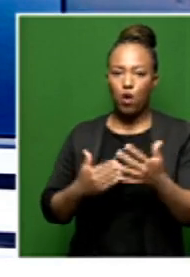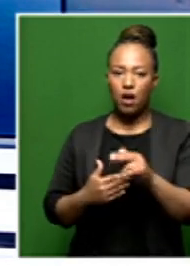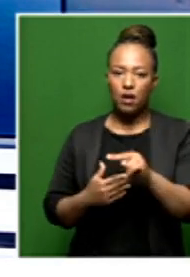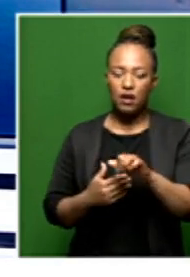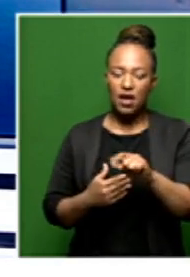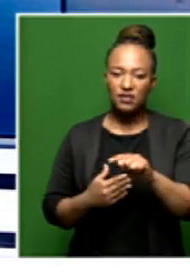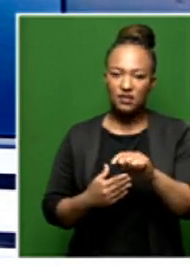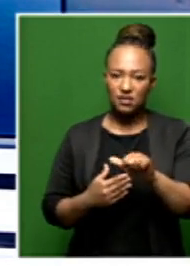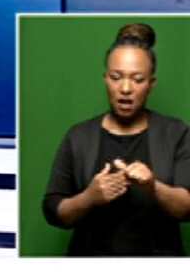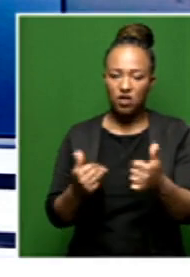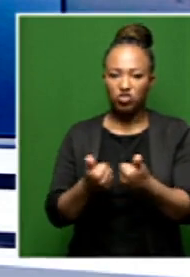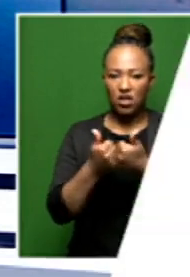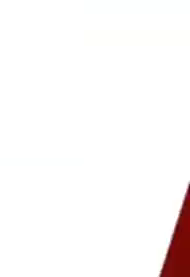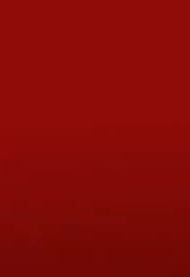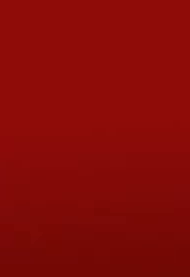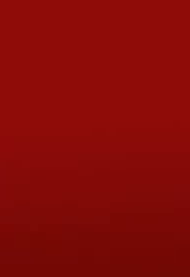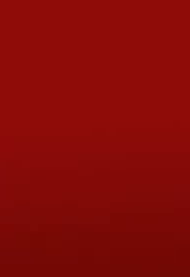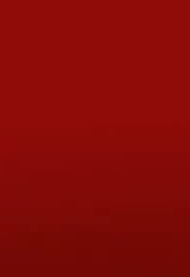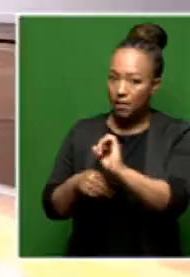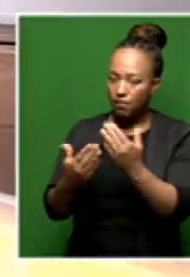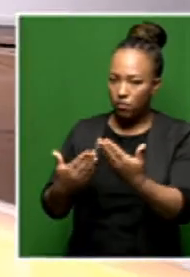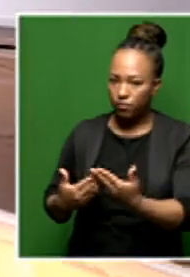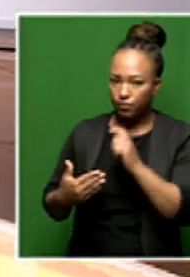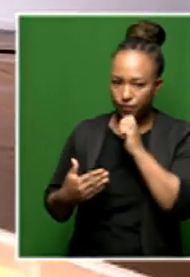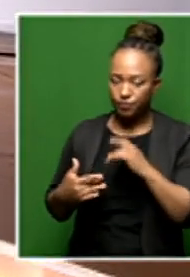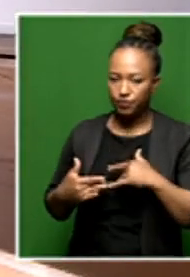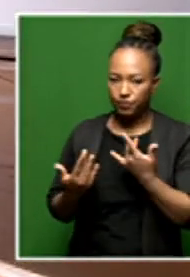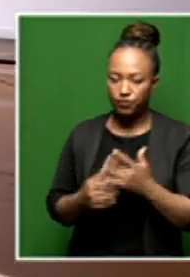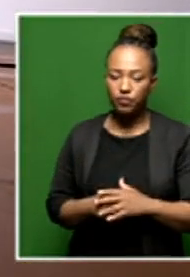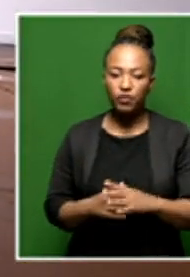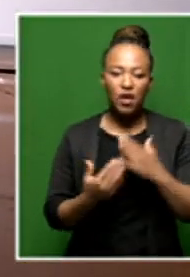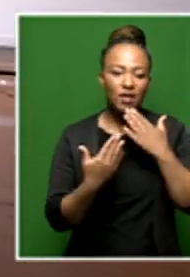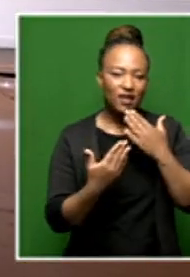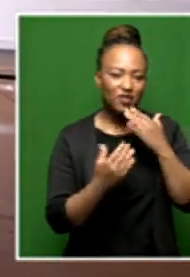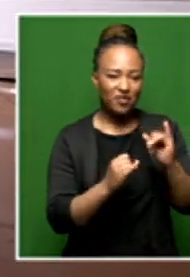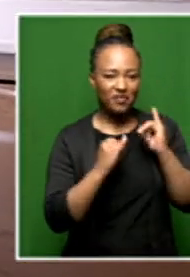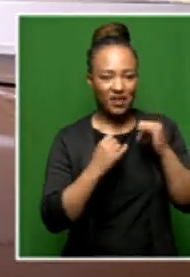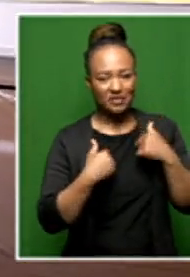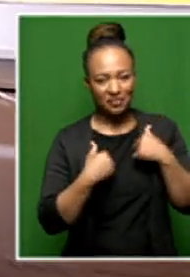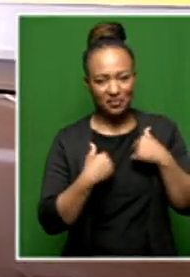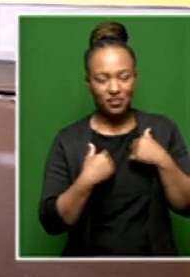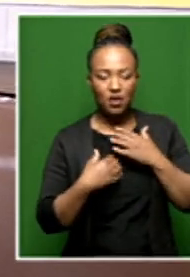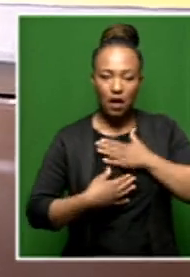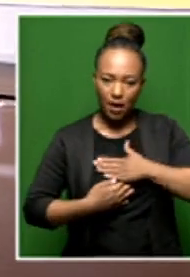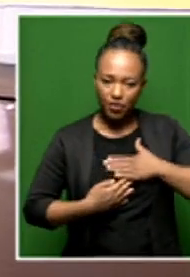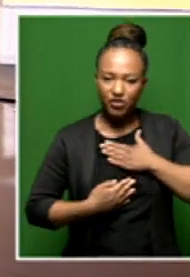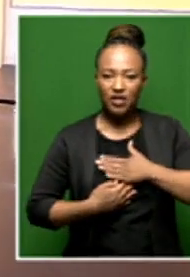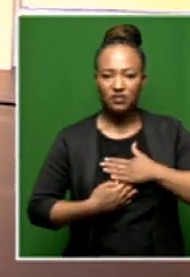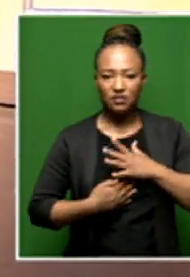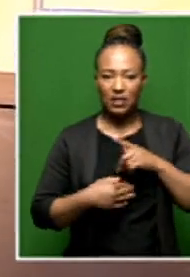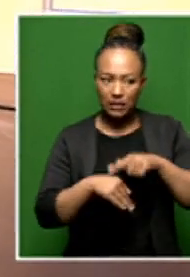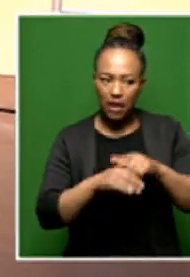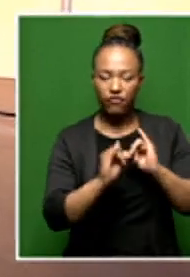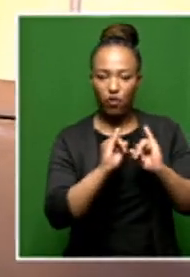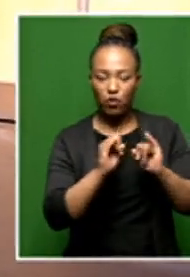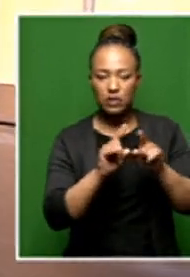Challenges. Daniel, thanks so much for your time. Welcome to Morning Live. Thank you for inviting me. I really appreciate this chance to speak to you